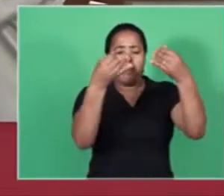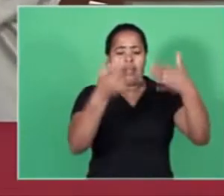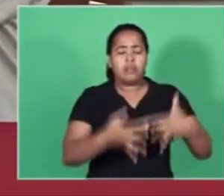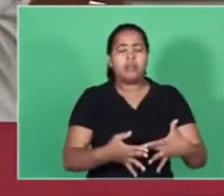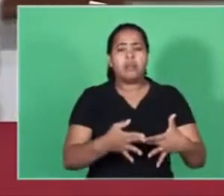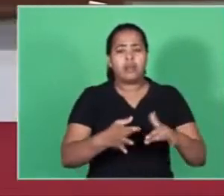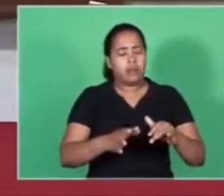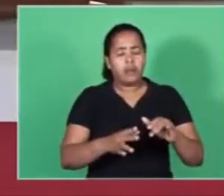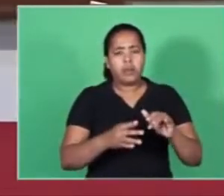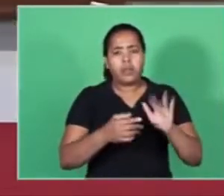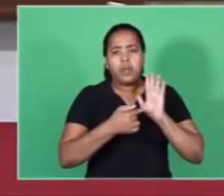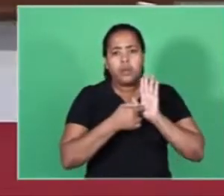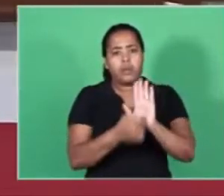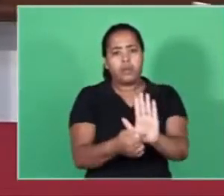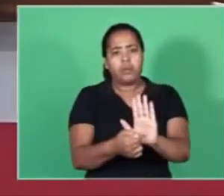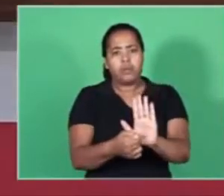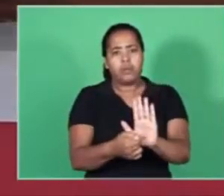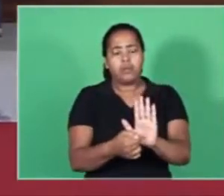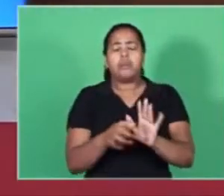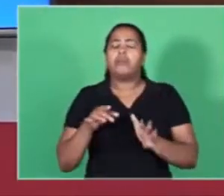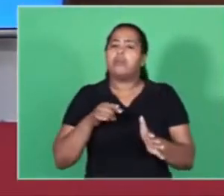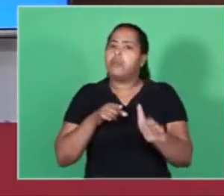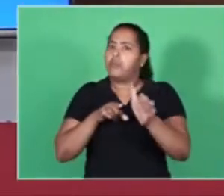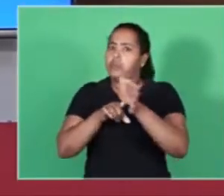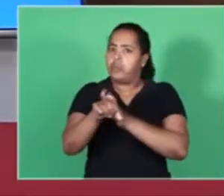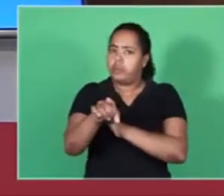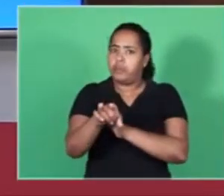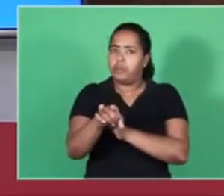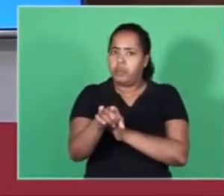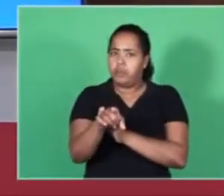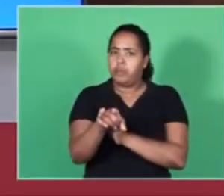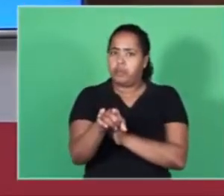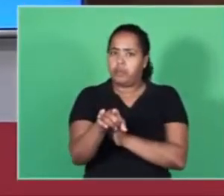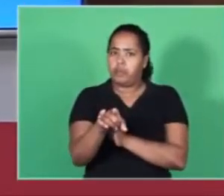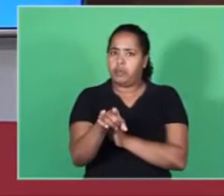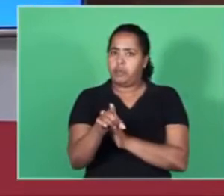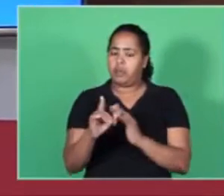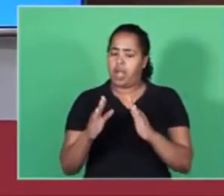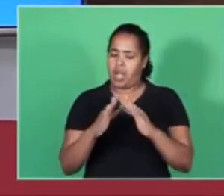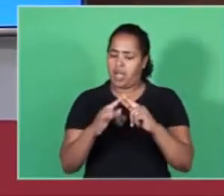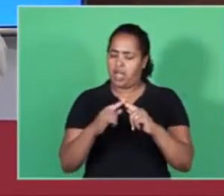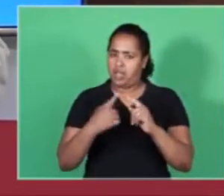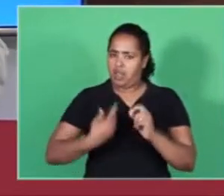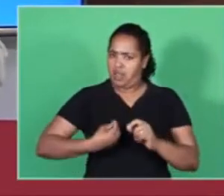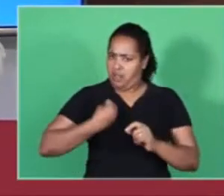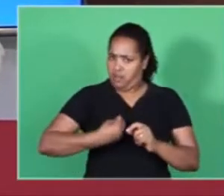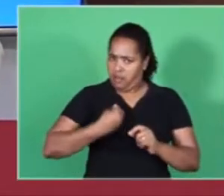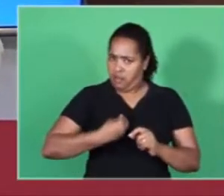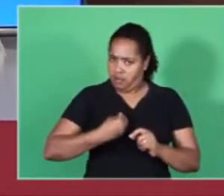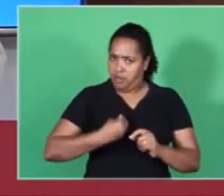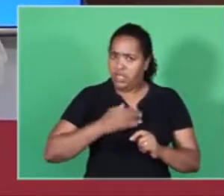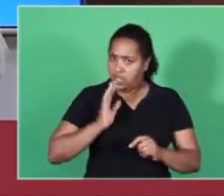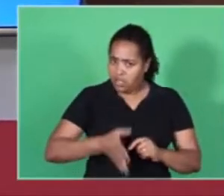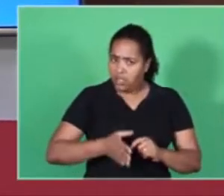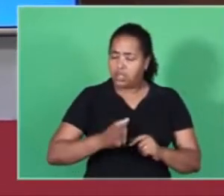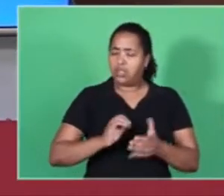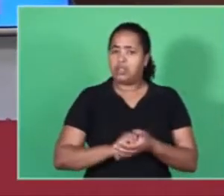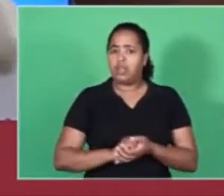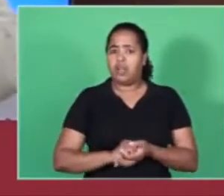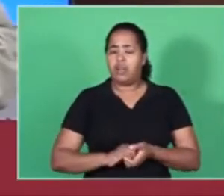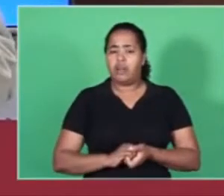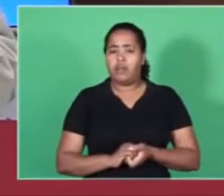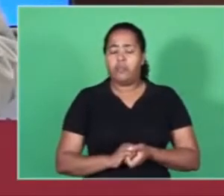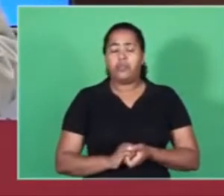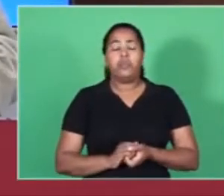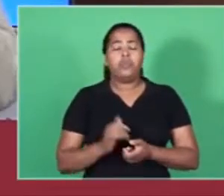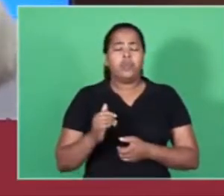saying. And I ask you, the church will live with this. A few days